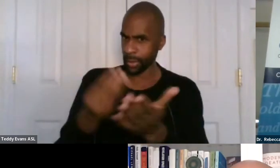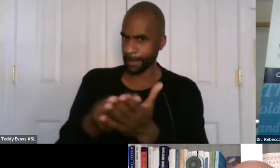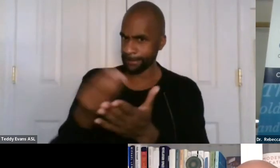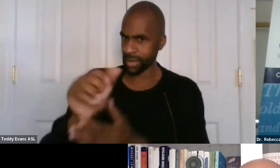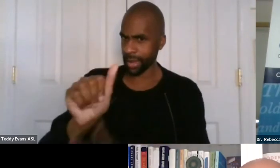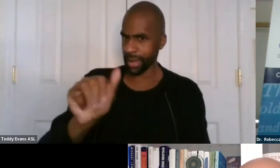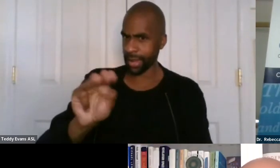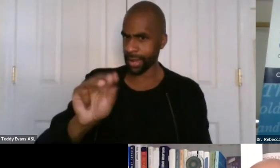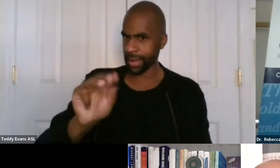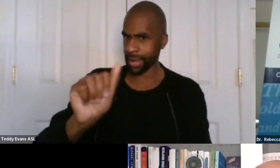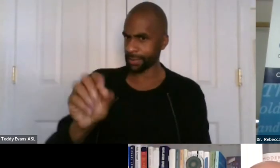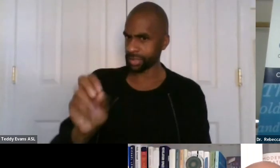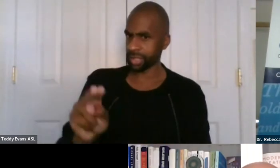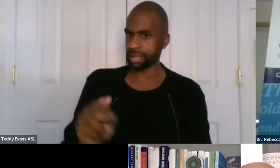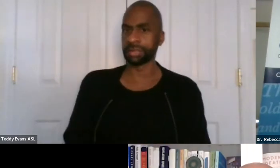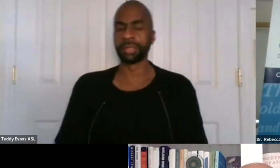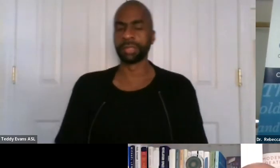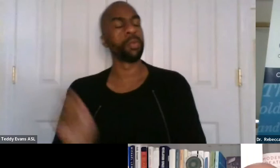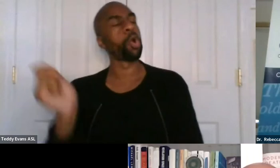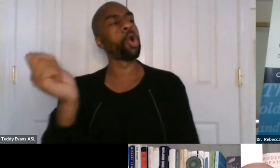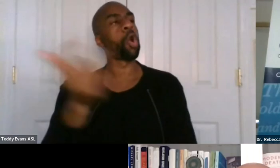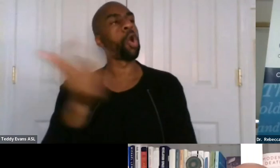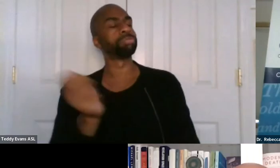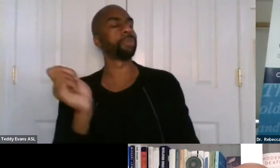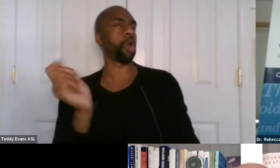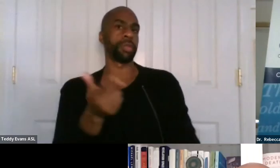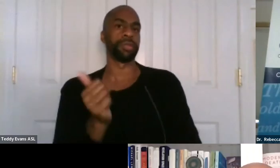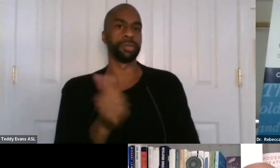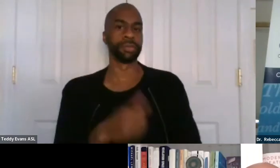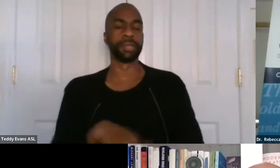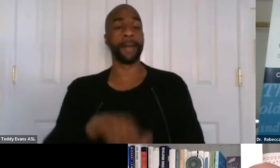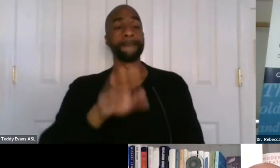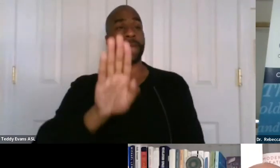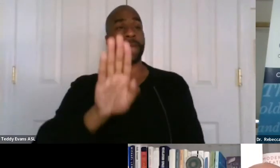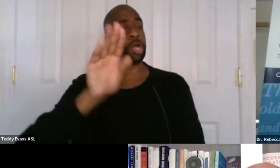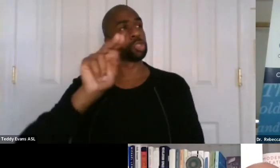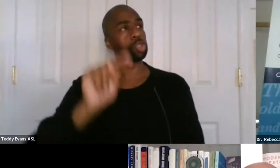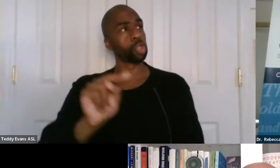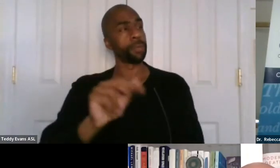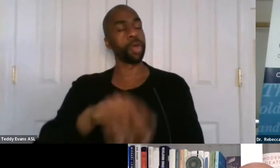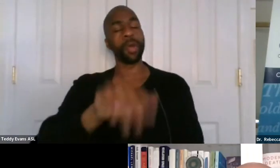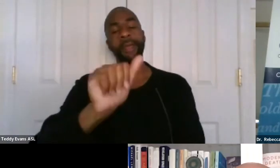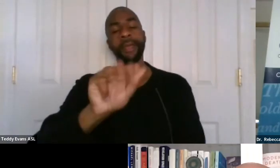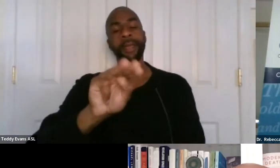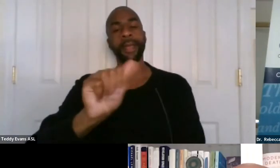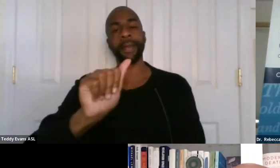on all platforms that you prefer. They're available at Barnes and Nobles. They're available on Amazon. They're available